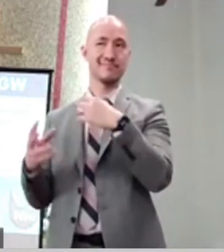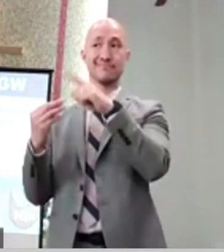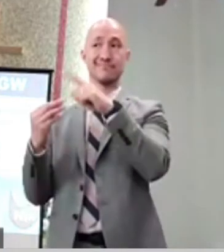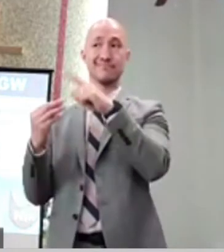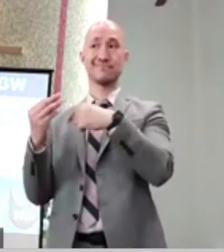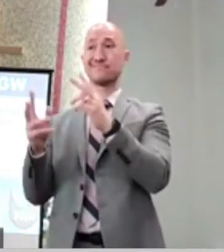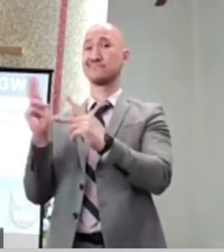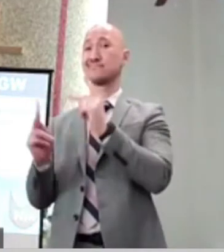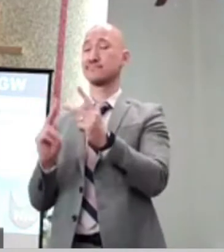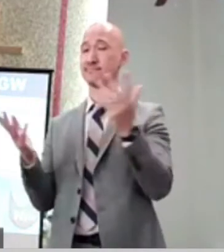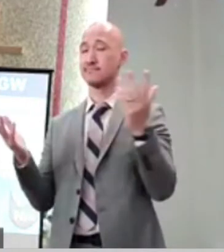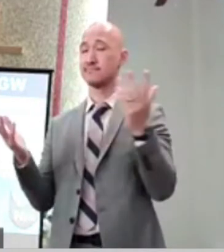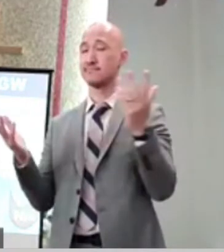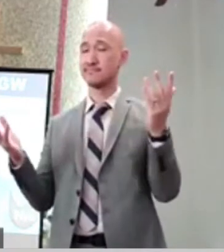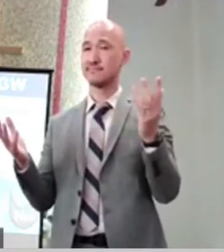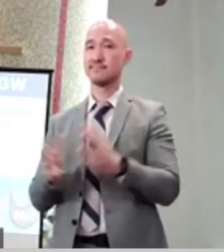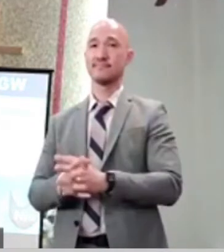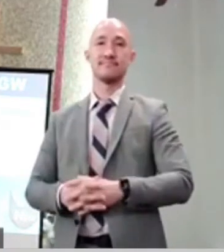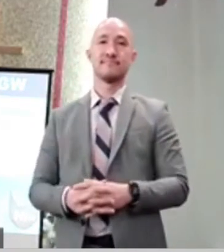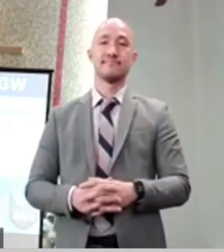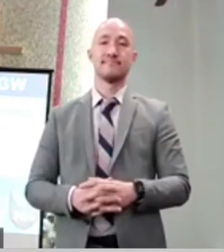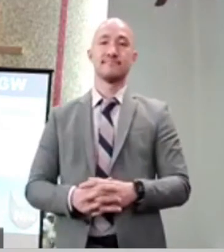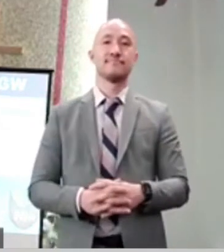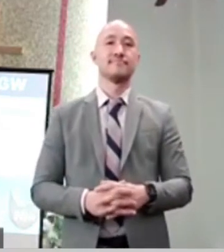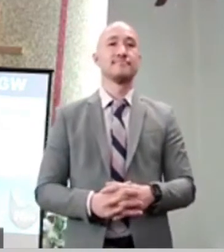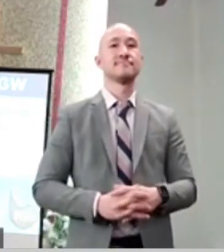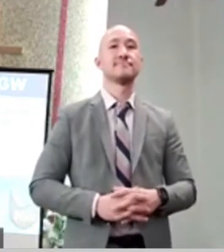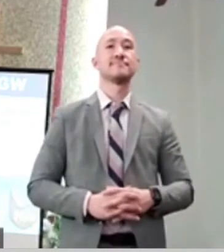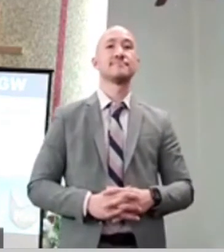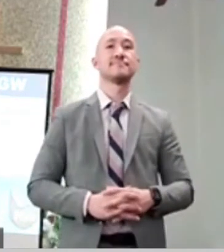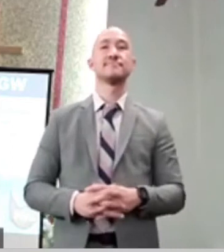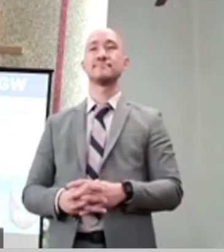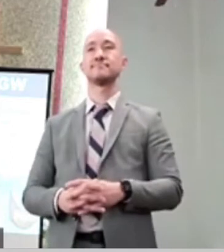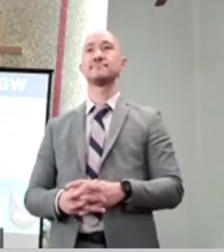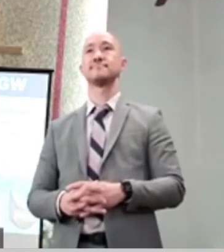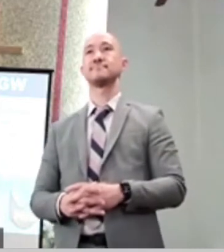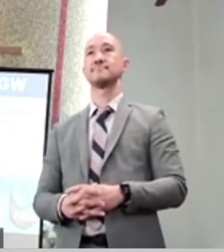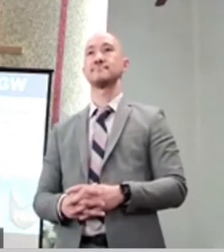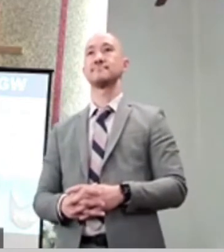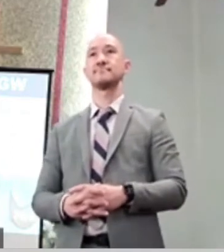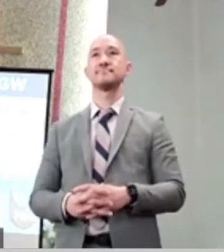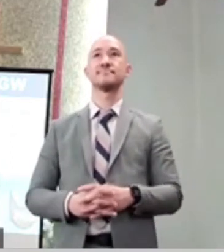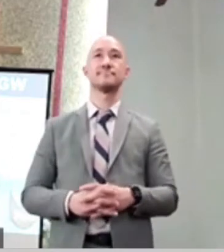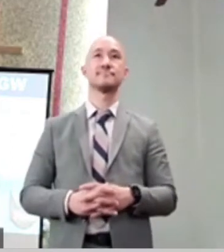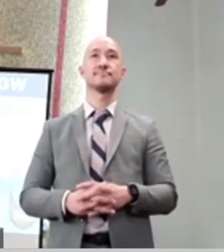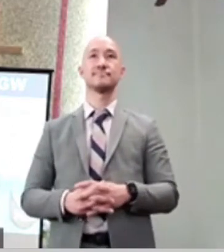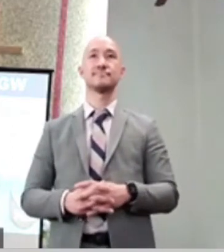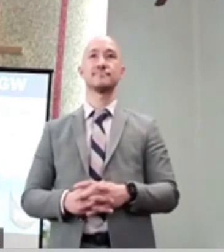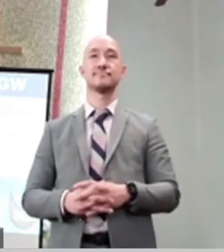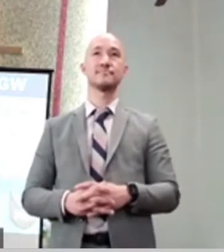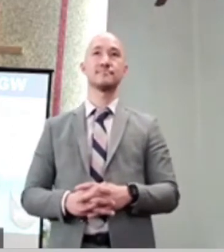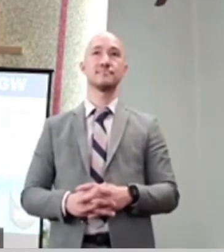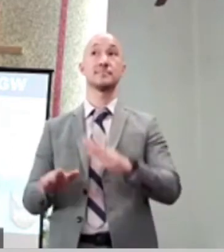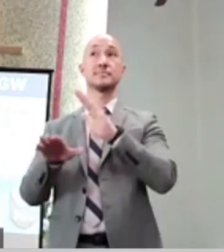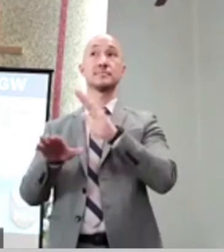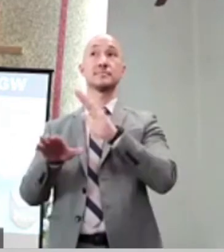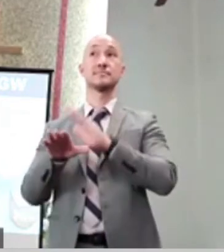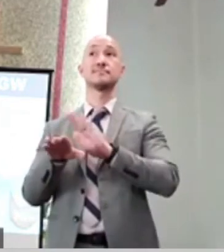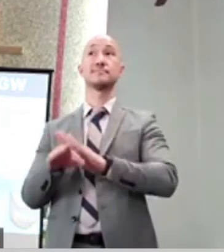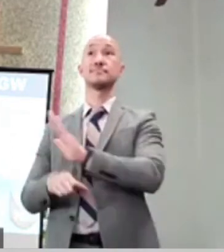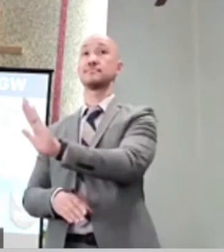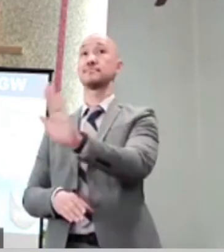needs to be established. But if we're so focused on ourselves instead of God, we won't have the